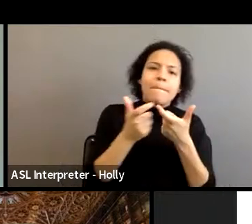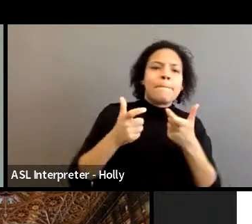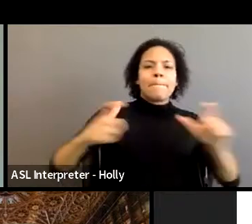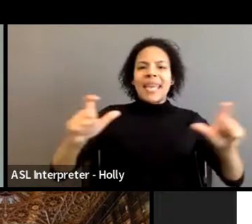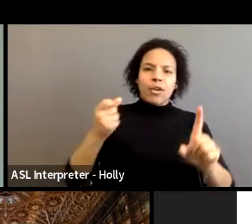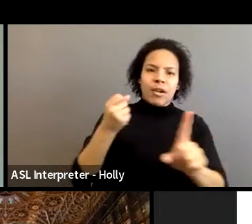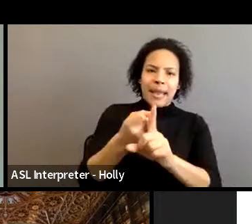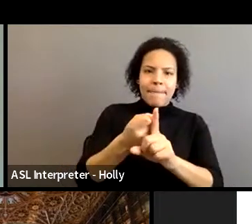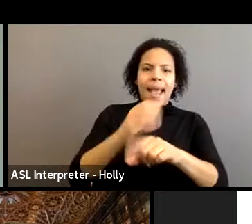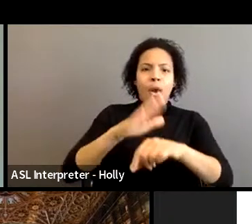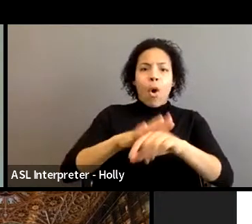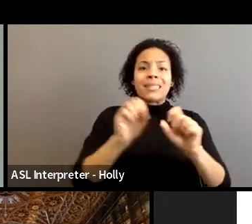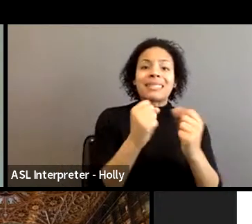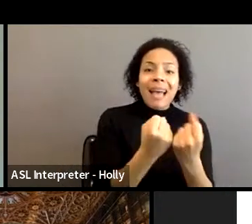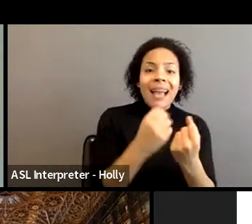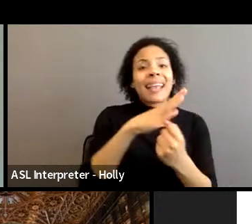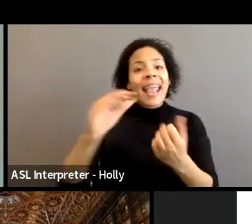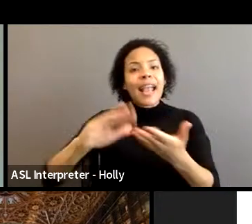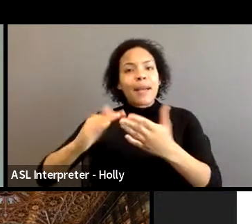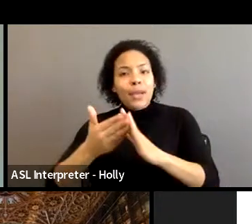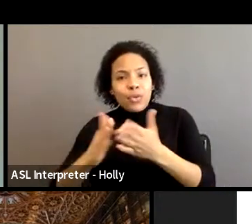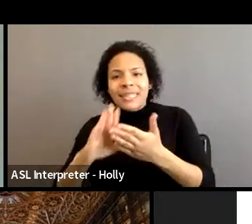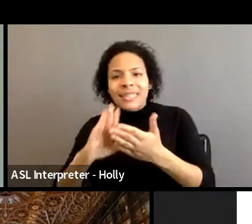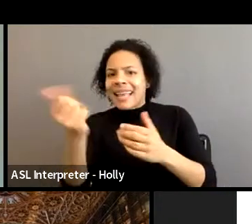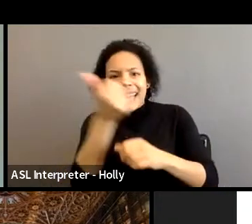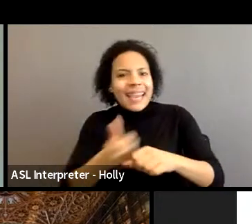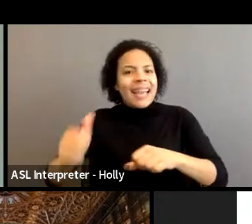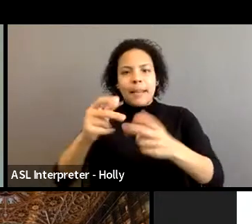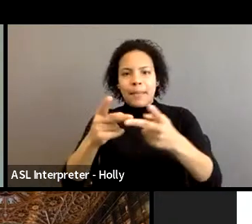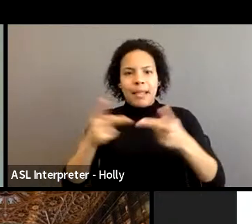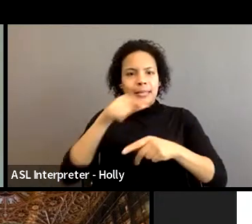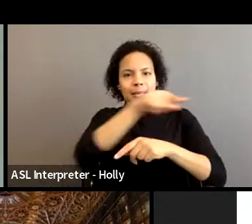their communities after that.